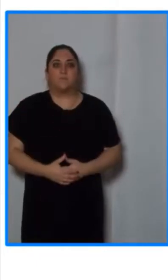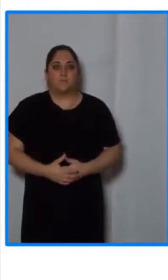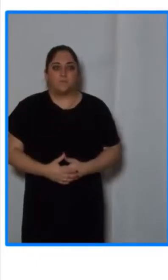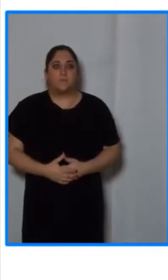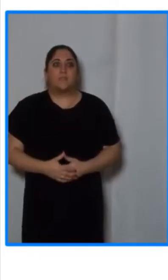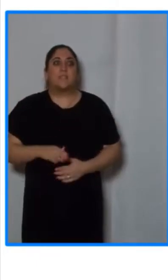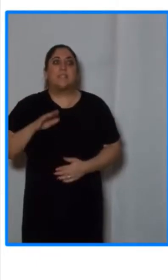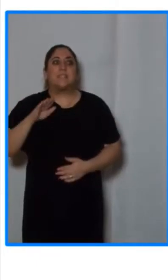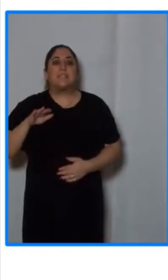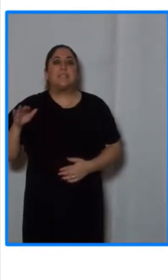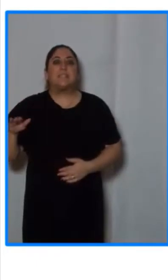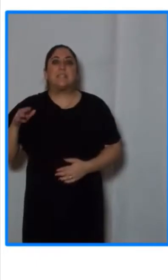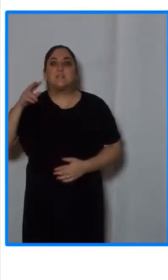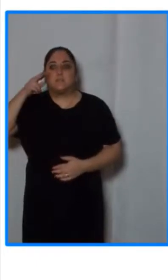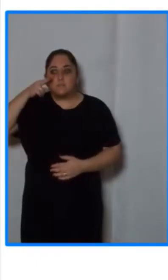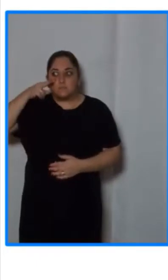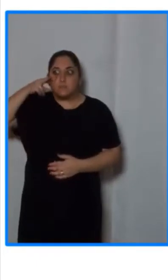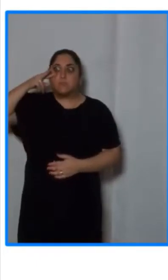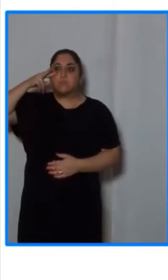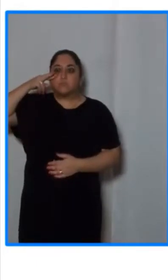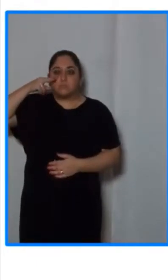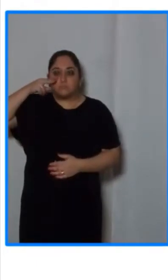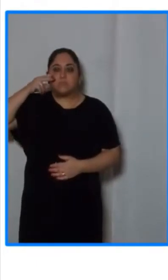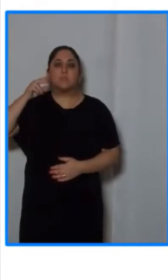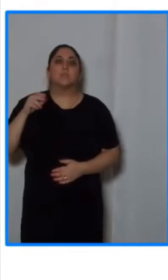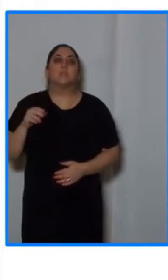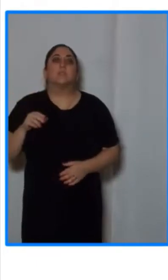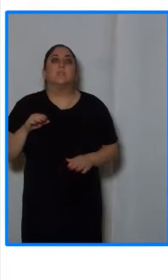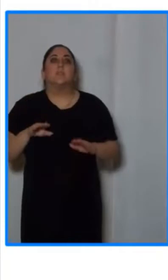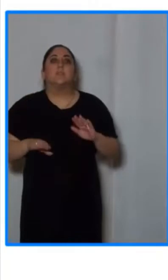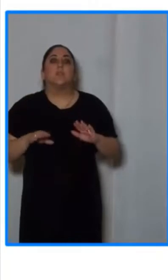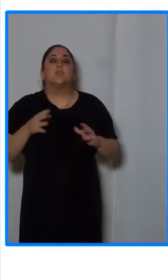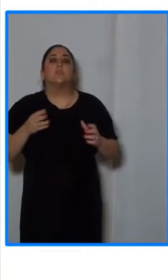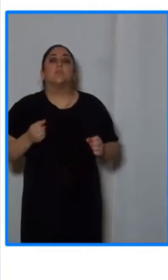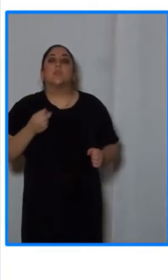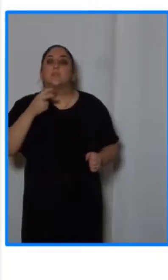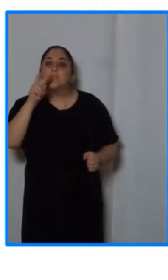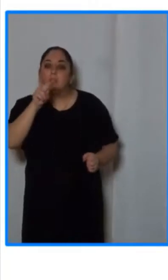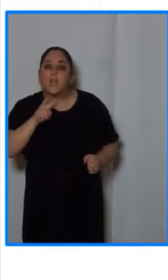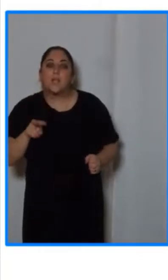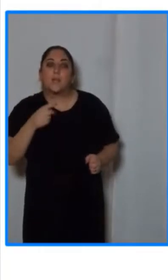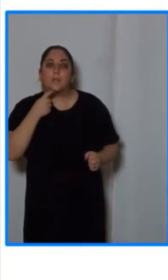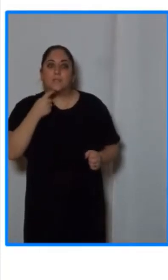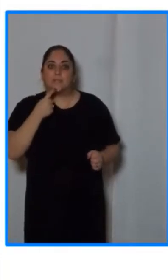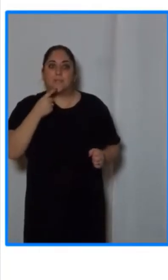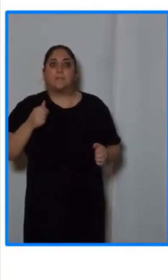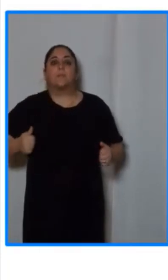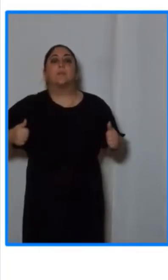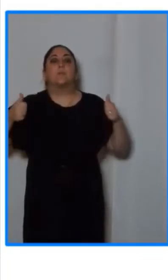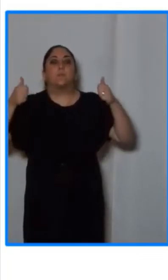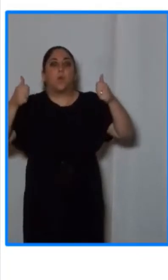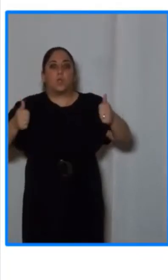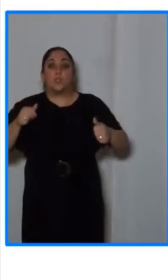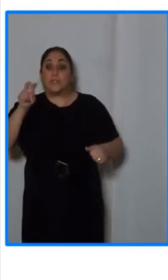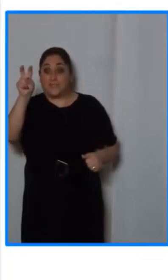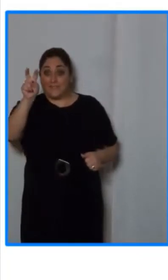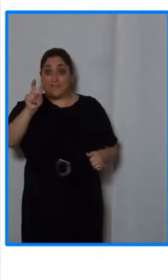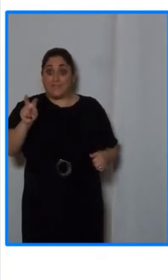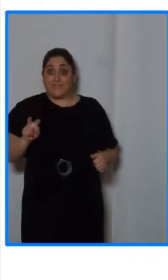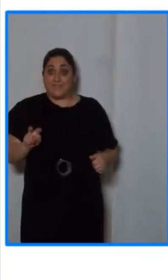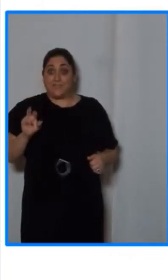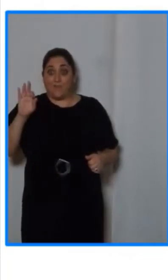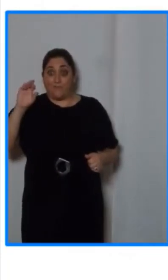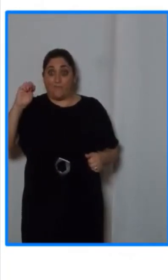People who have low vision often require resizing text to be able to read it. And while it's very important to have readable